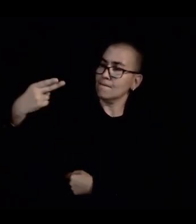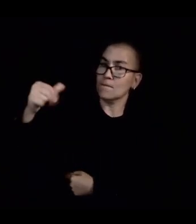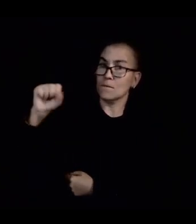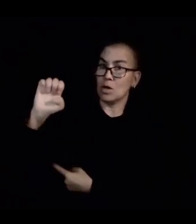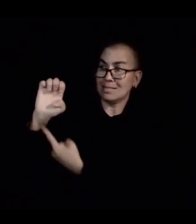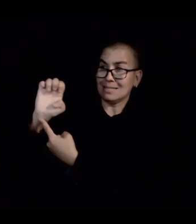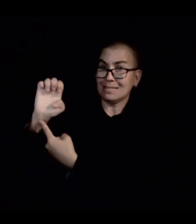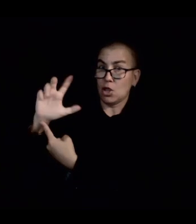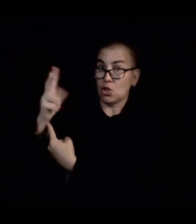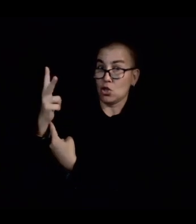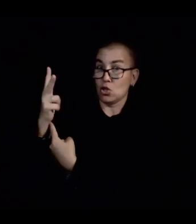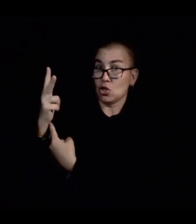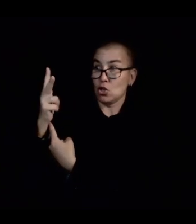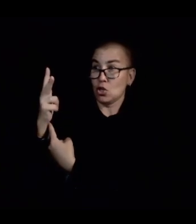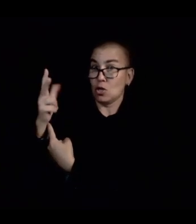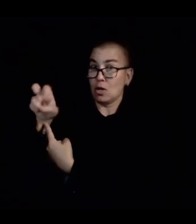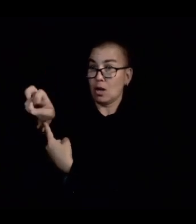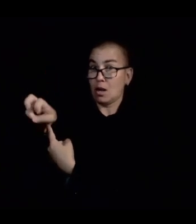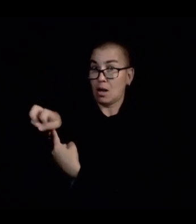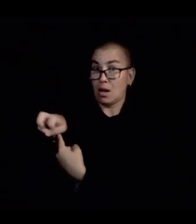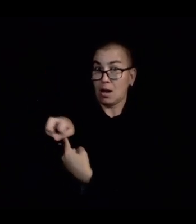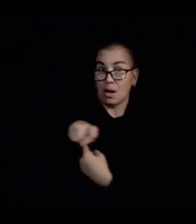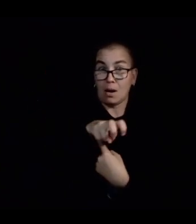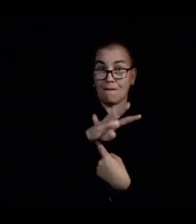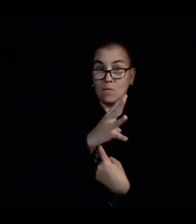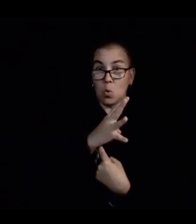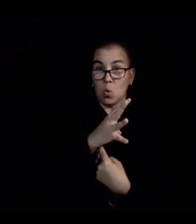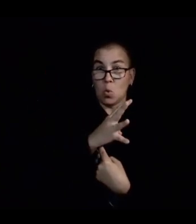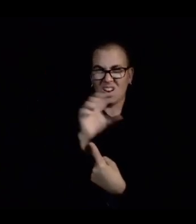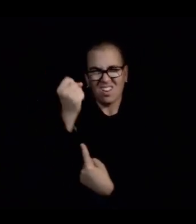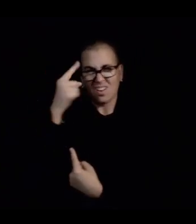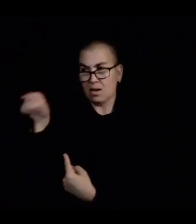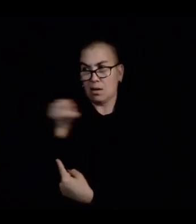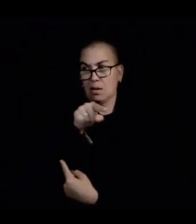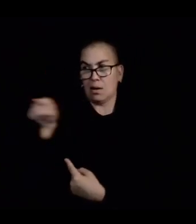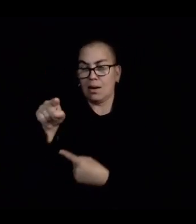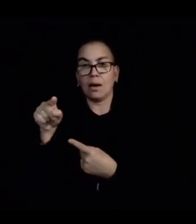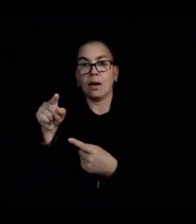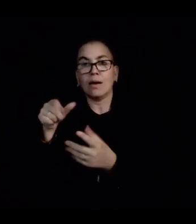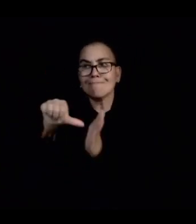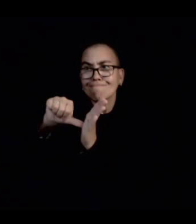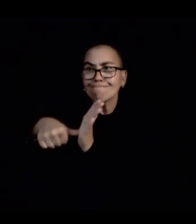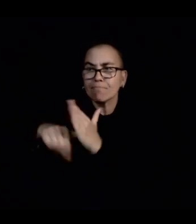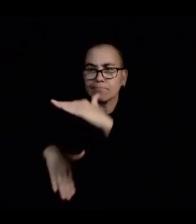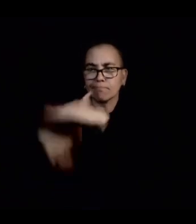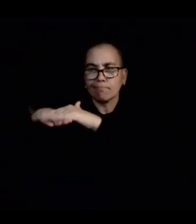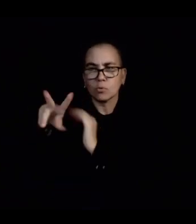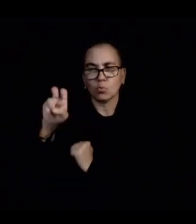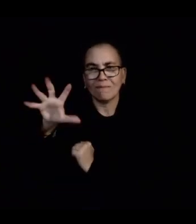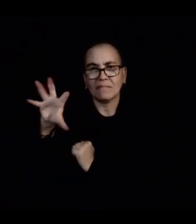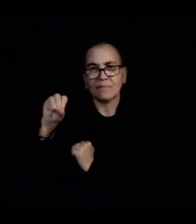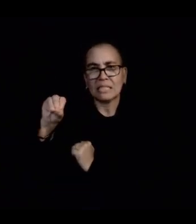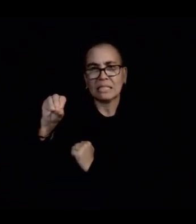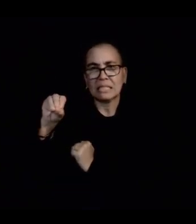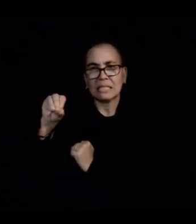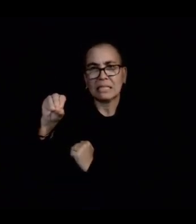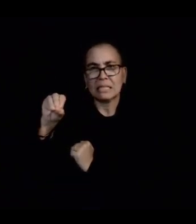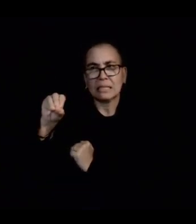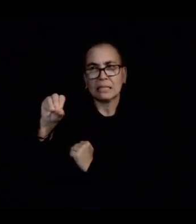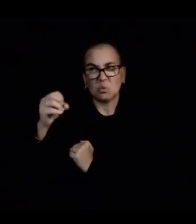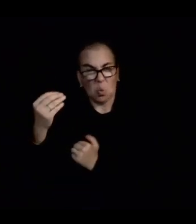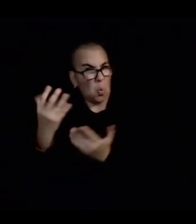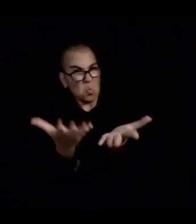ever reach a level in the next 3 to 4 months that a socially distanced crowd at Target Field might